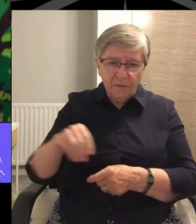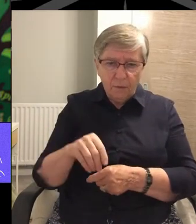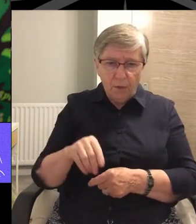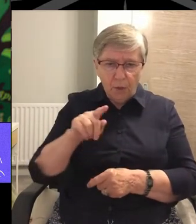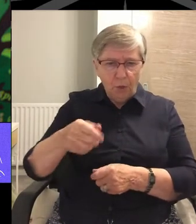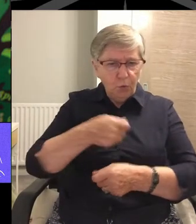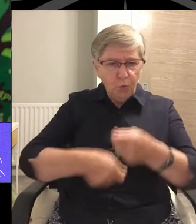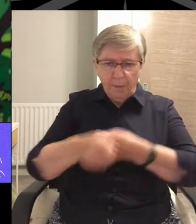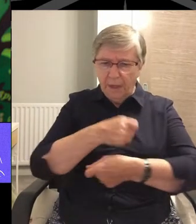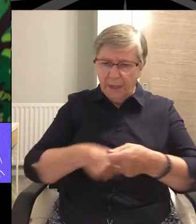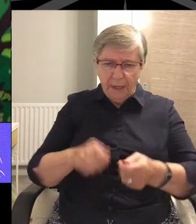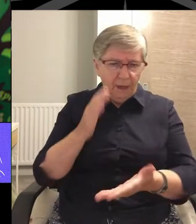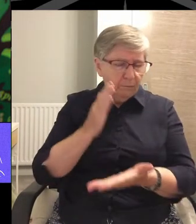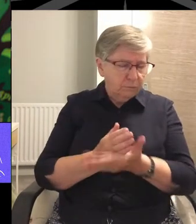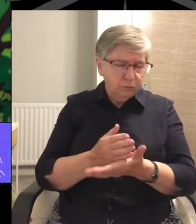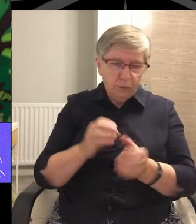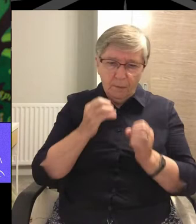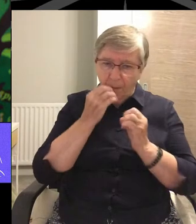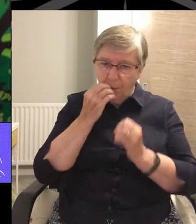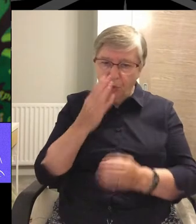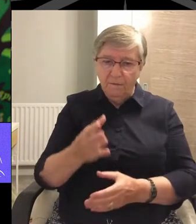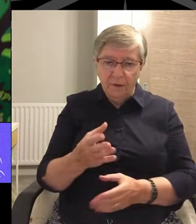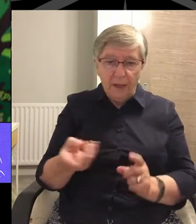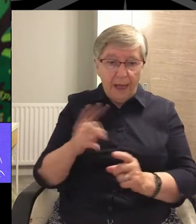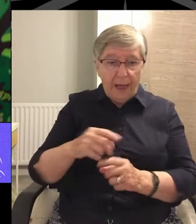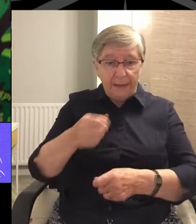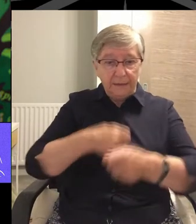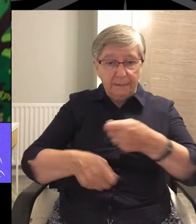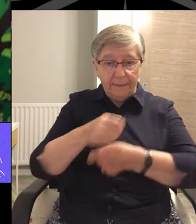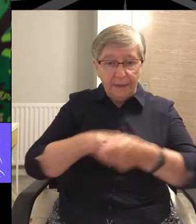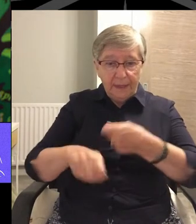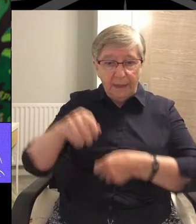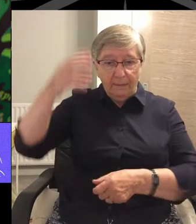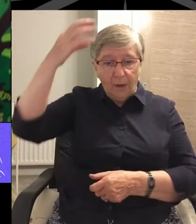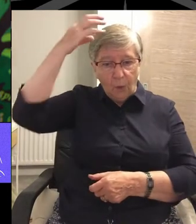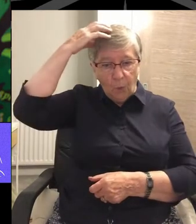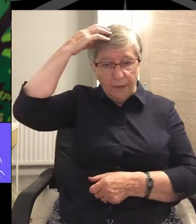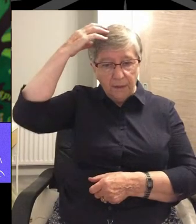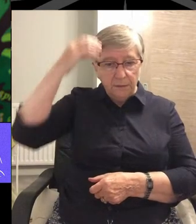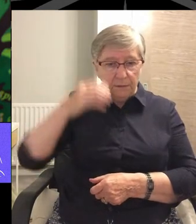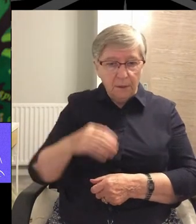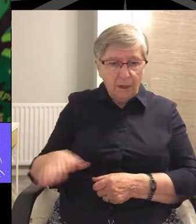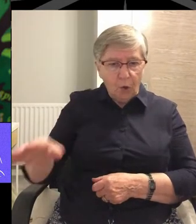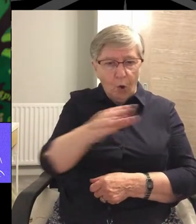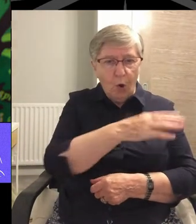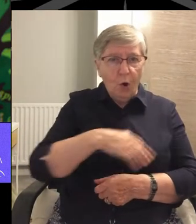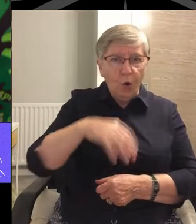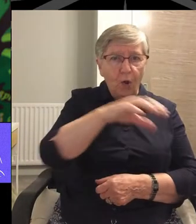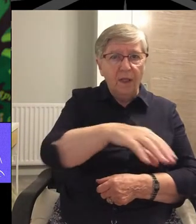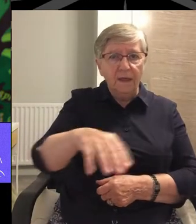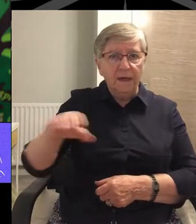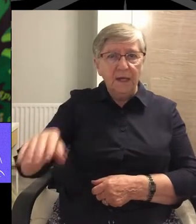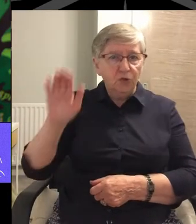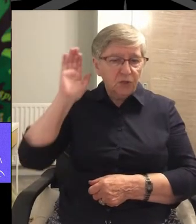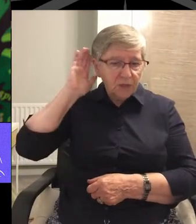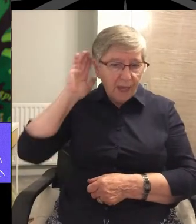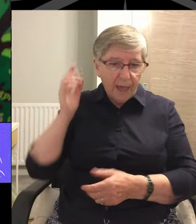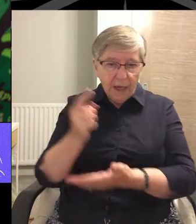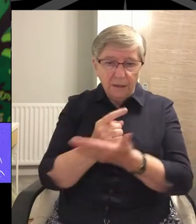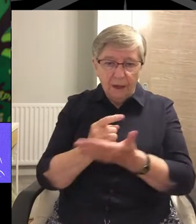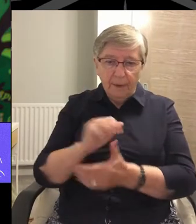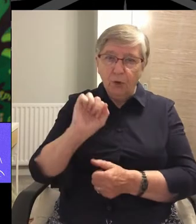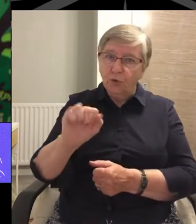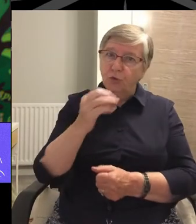very beautiful and rose to be a queen. And your fame spread among the nations on account of your